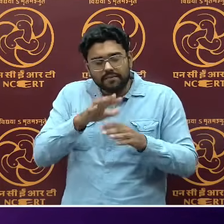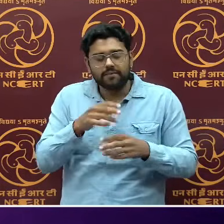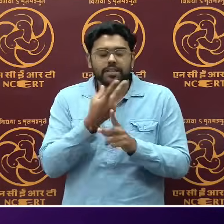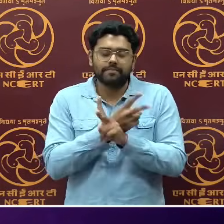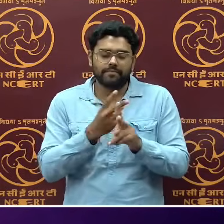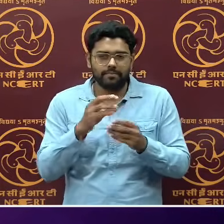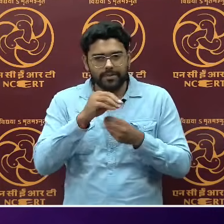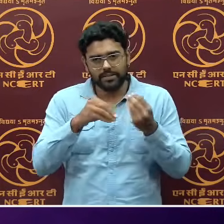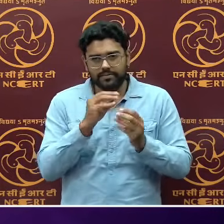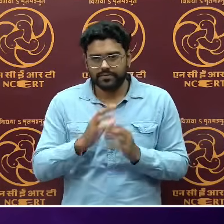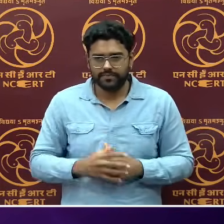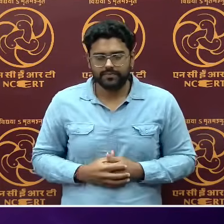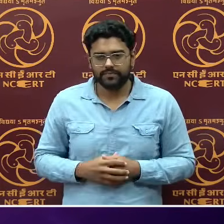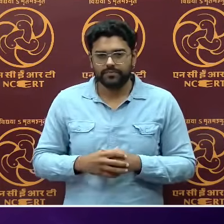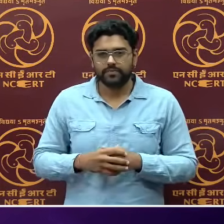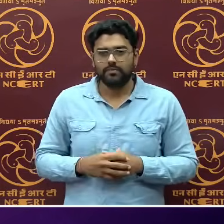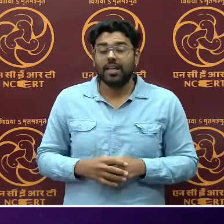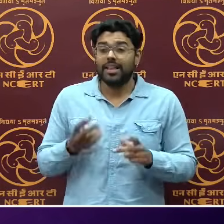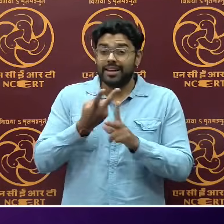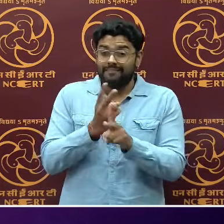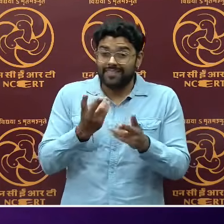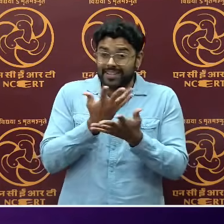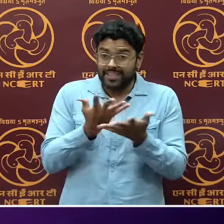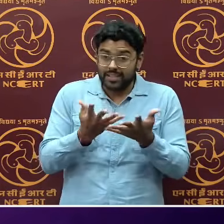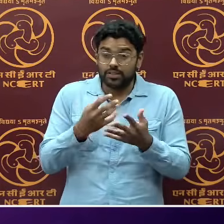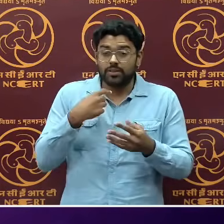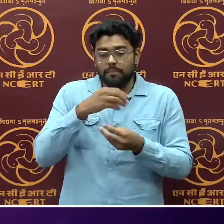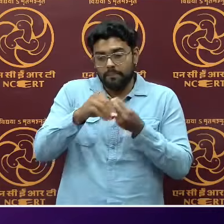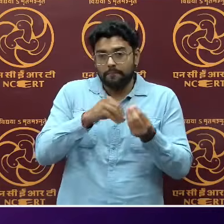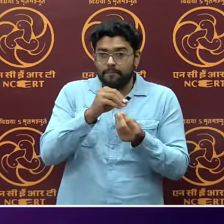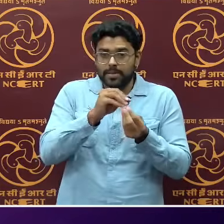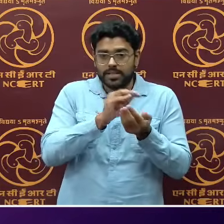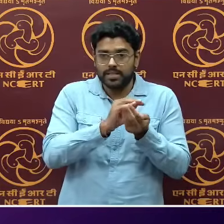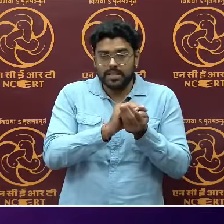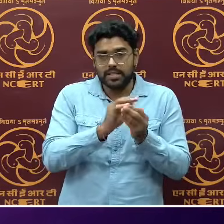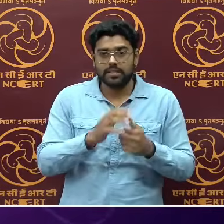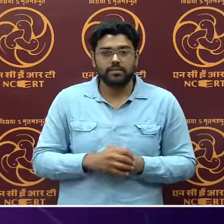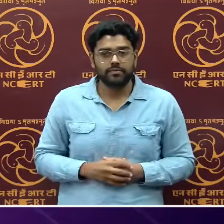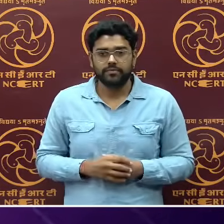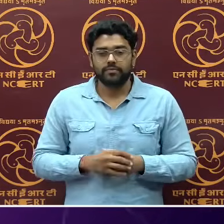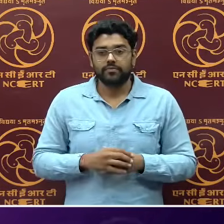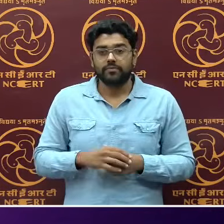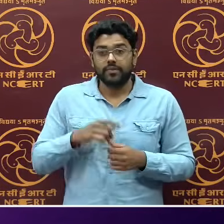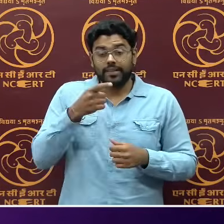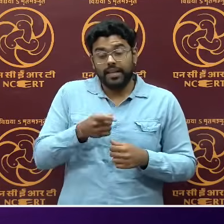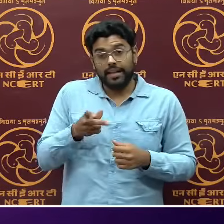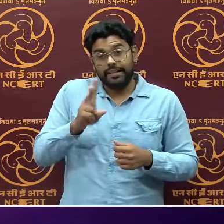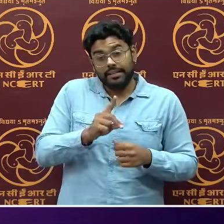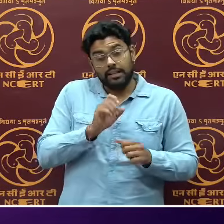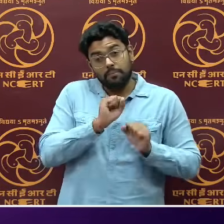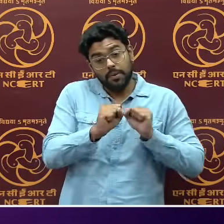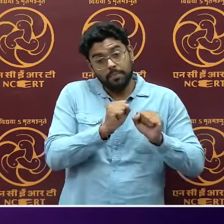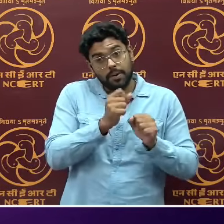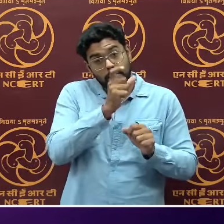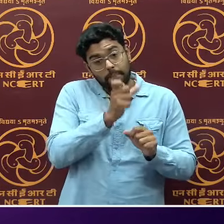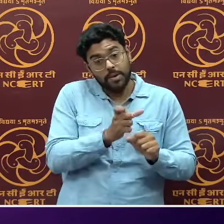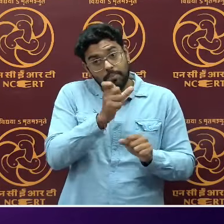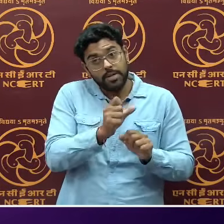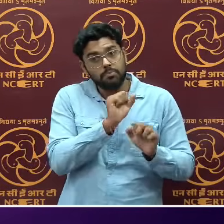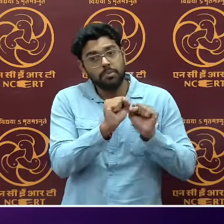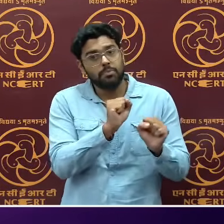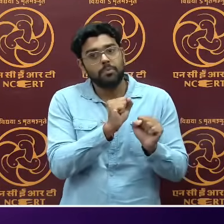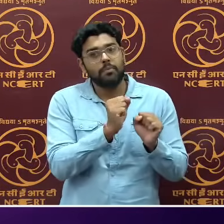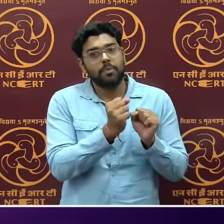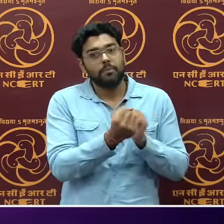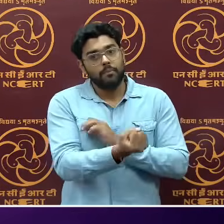mixtures, right? Right. Different substances are present and they retain their individual